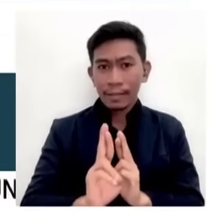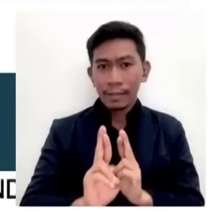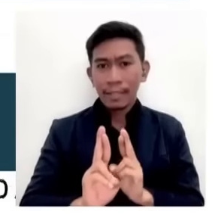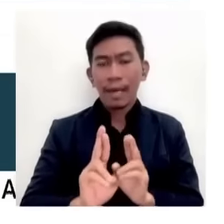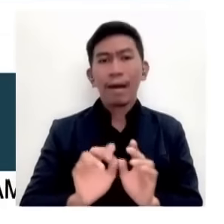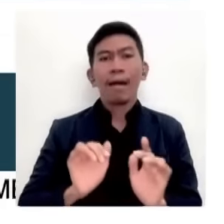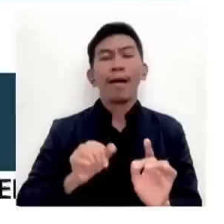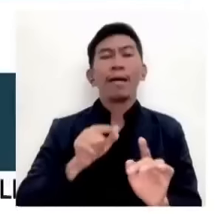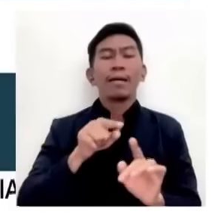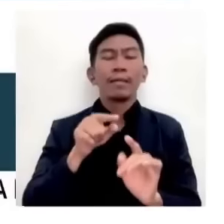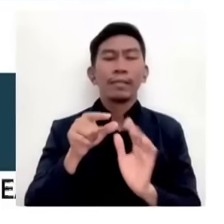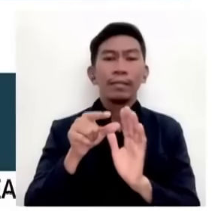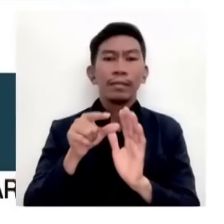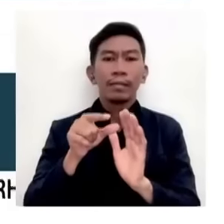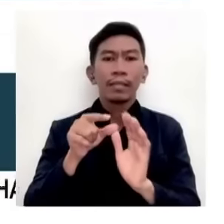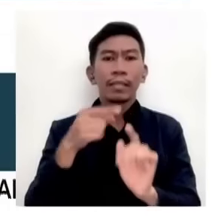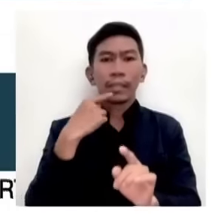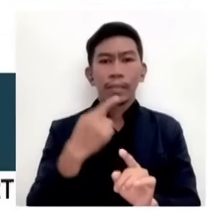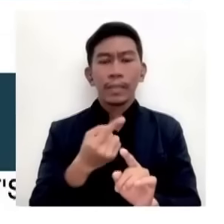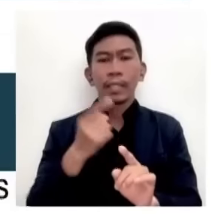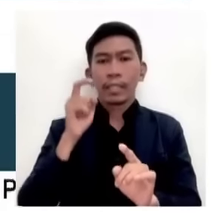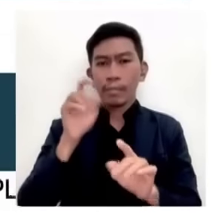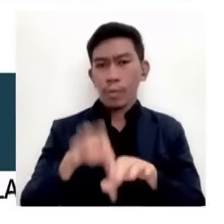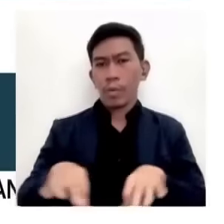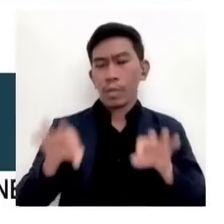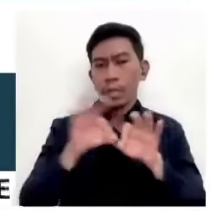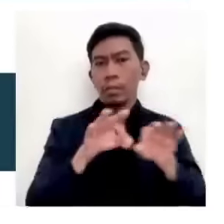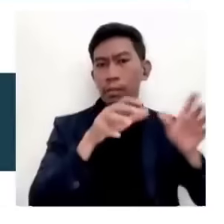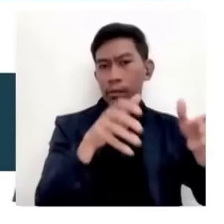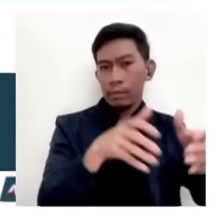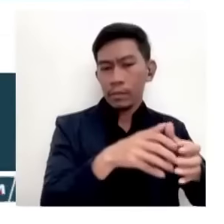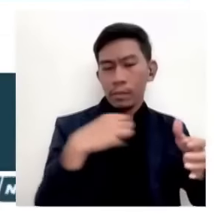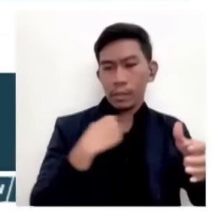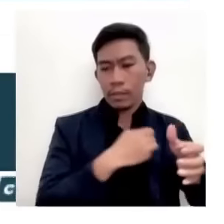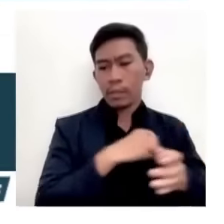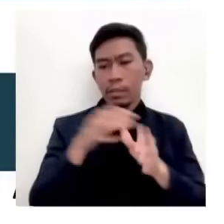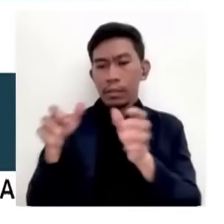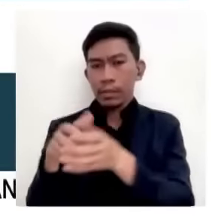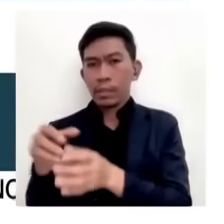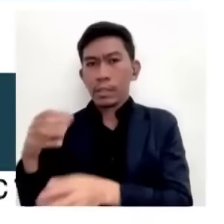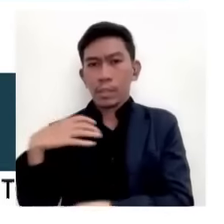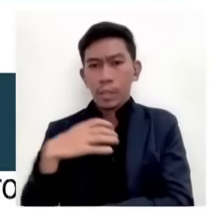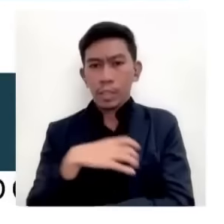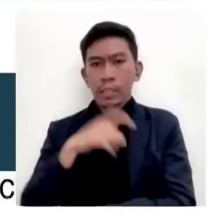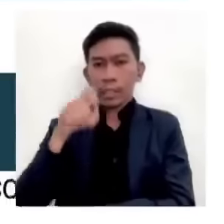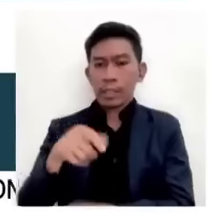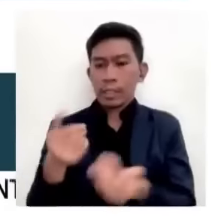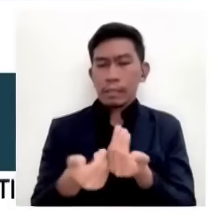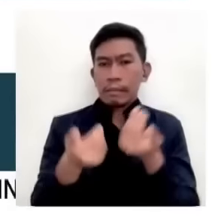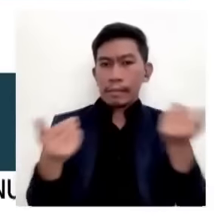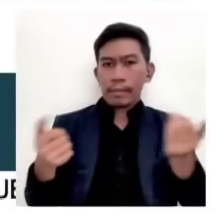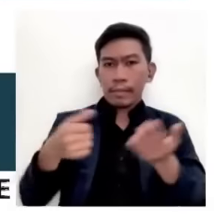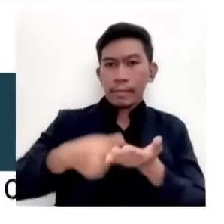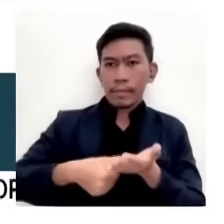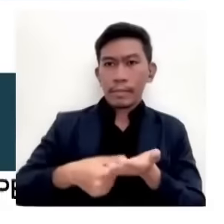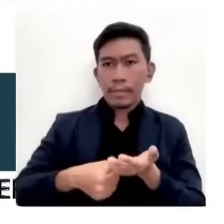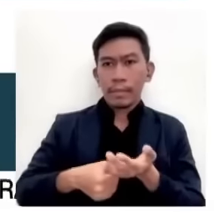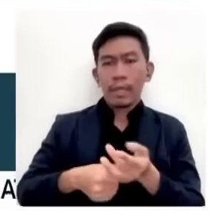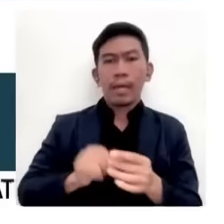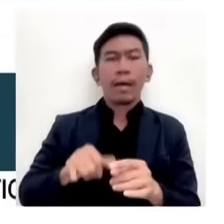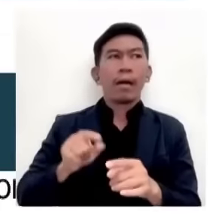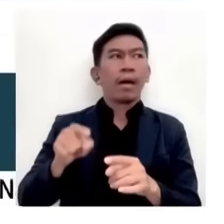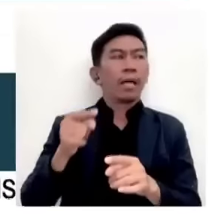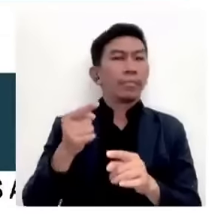he said it's very important that both houses should vote separately. Mm-hmm. And doon nga pala magdududak